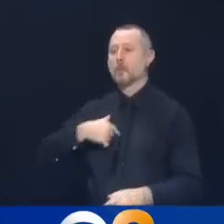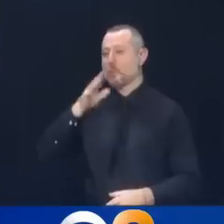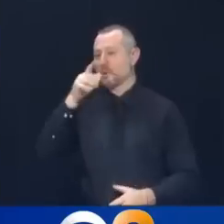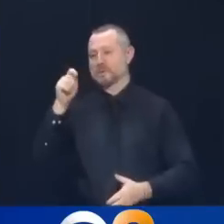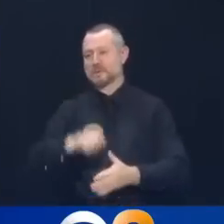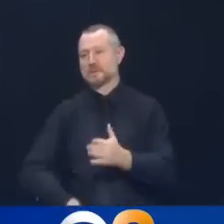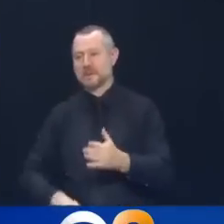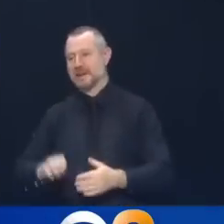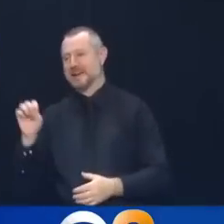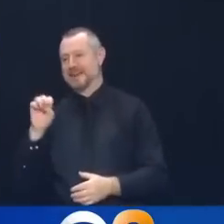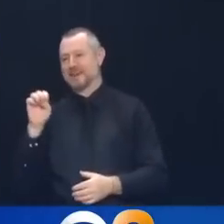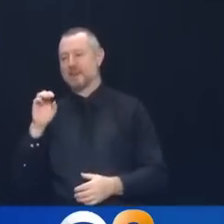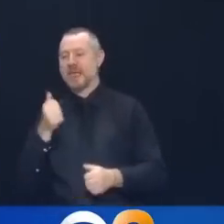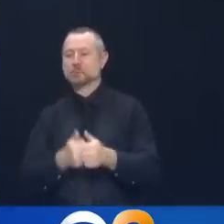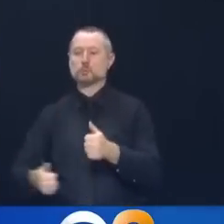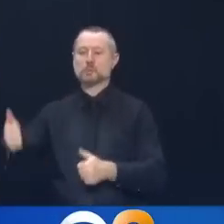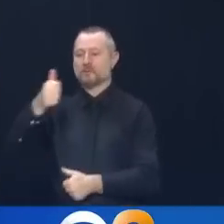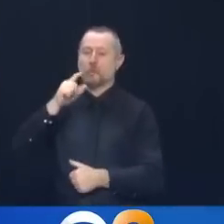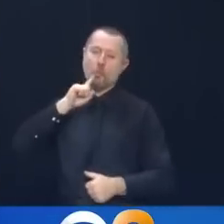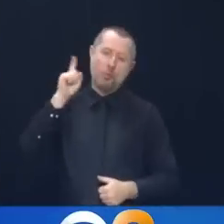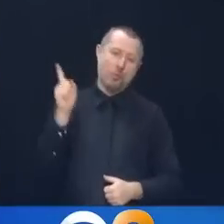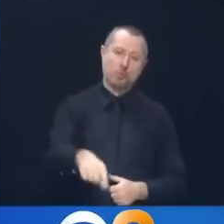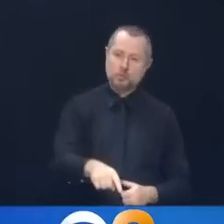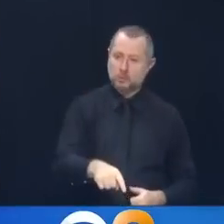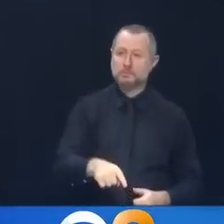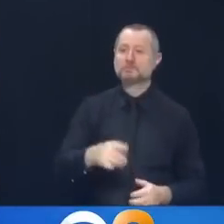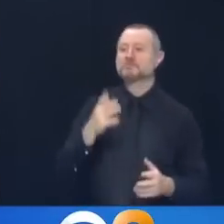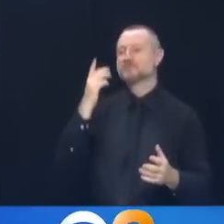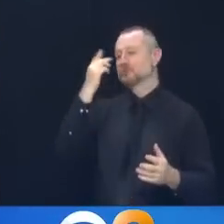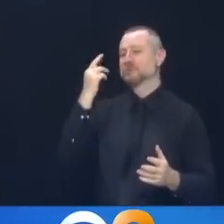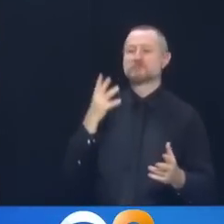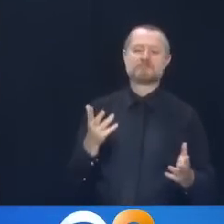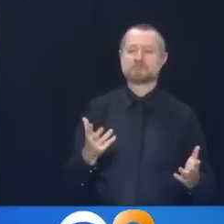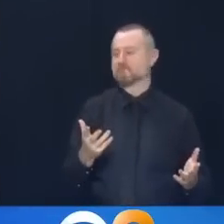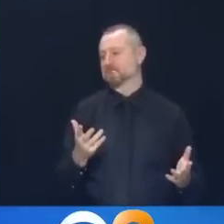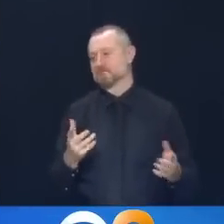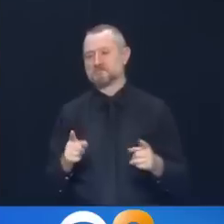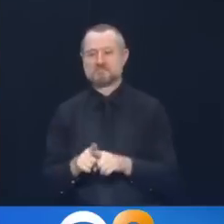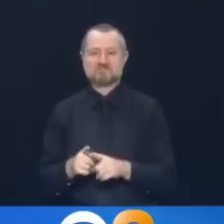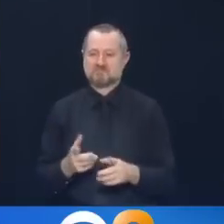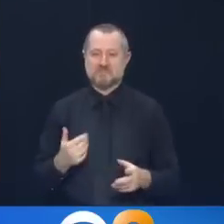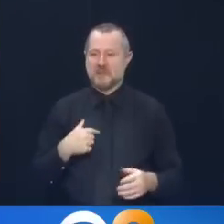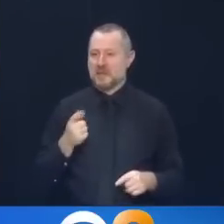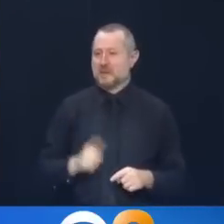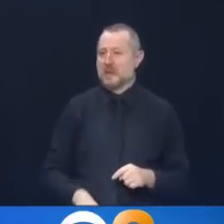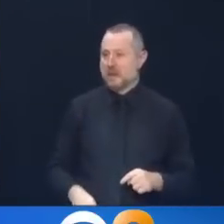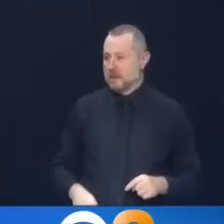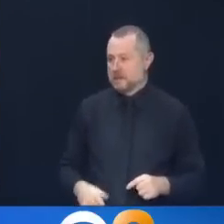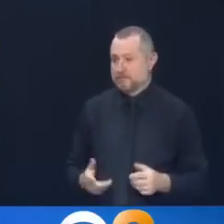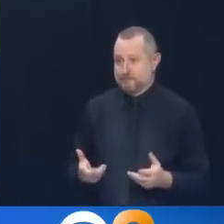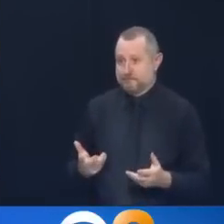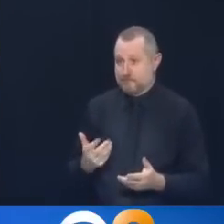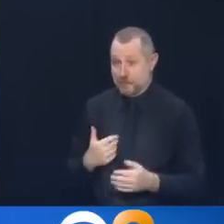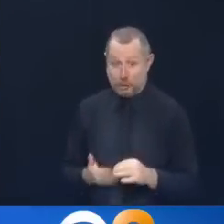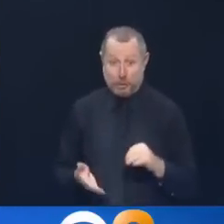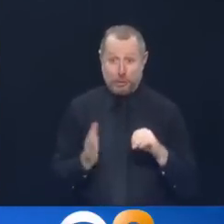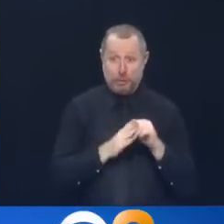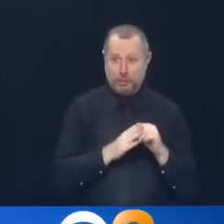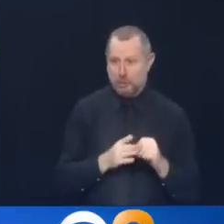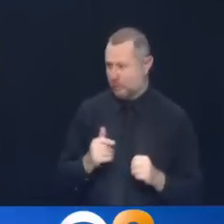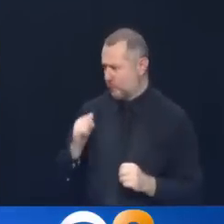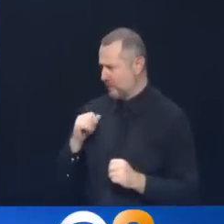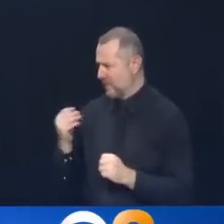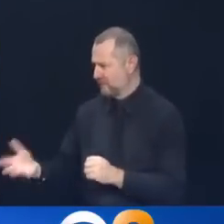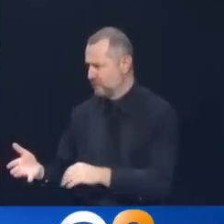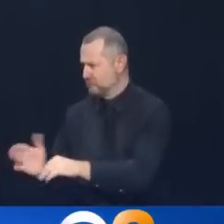effect. Because it's the same rationale as not giving a raise to the other people, Nick. Second, on the sheriffs, I